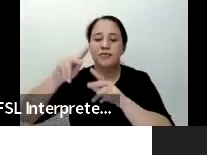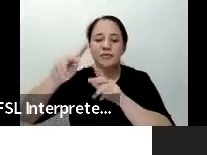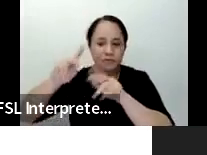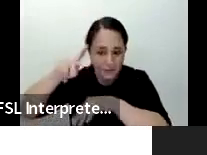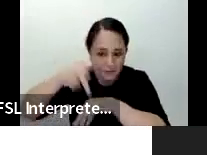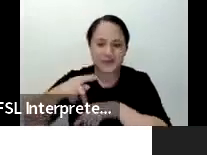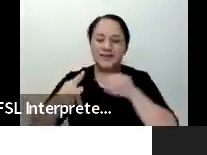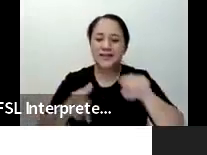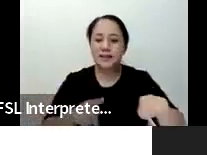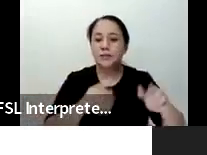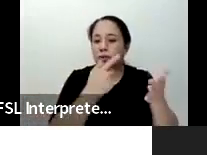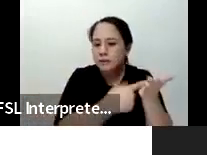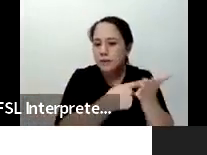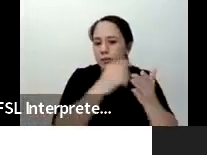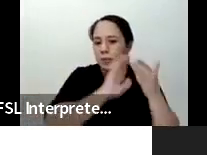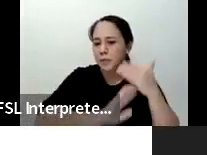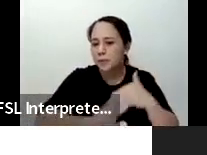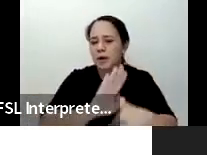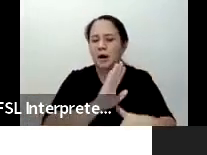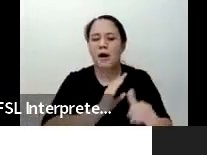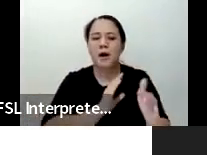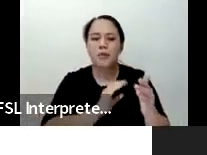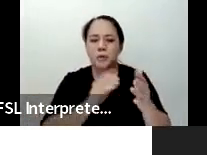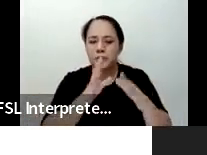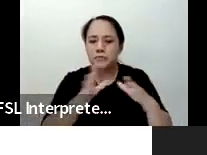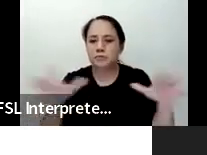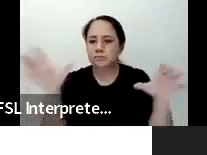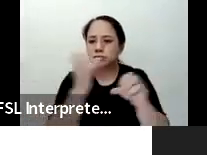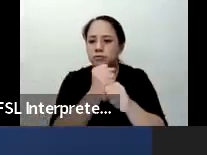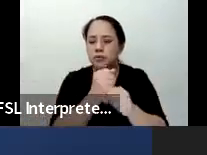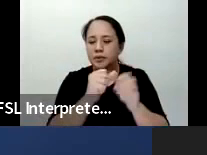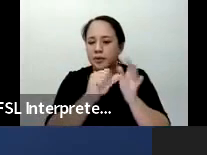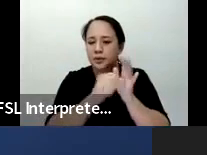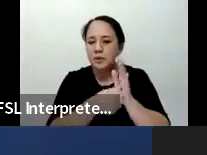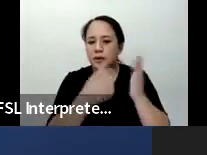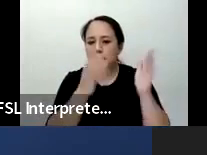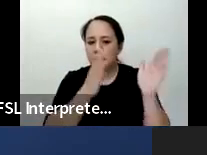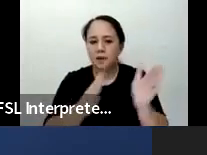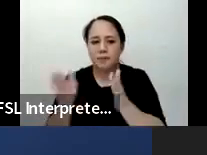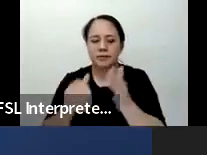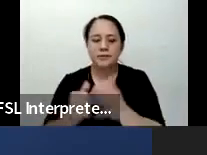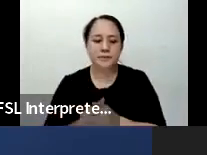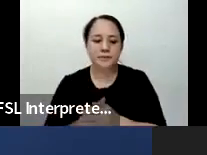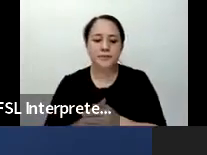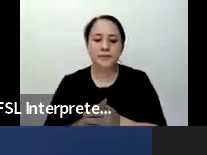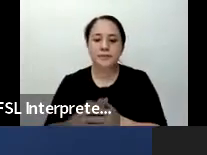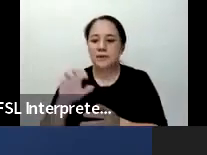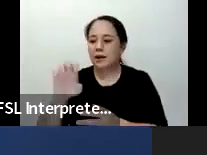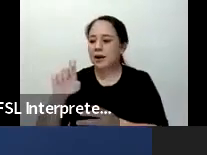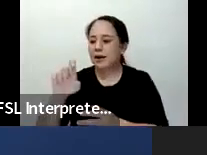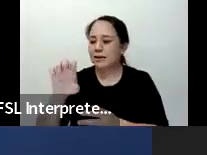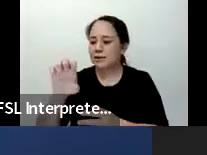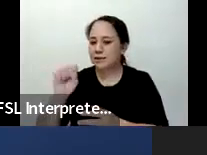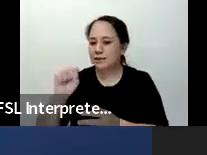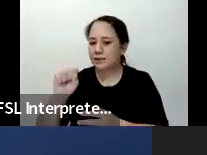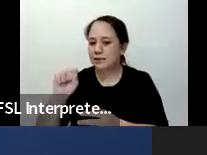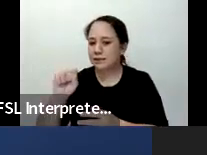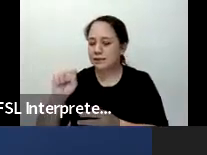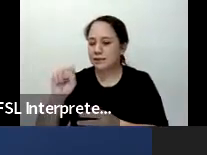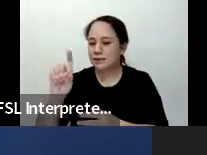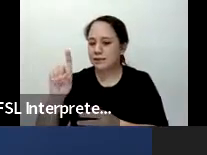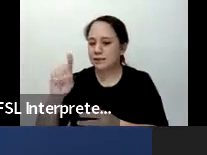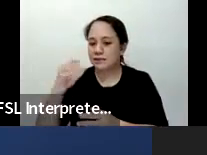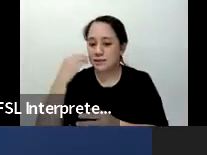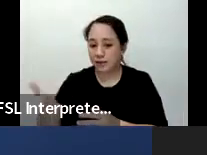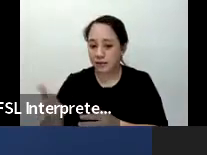then we will conclude with some key points and ways forward. So excess deaths. So when we talk about excess